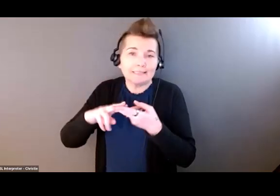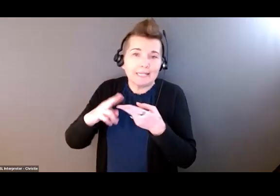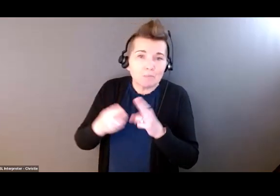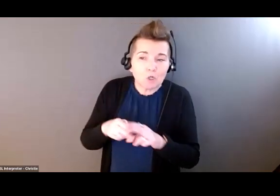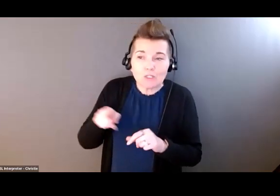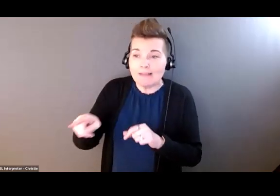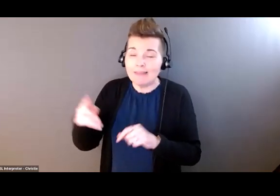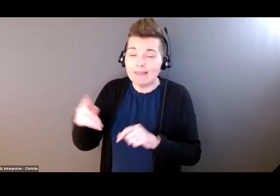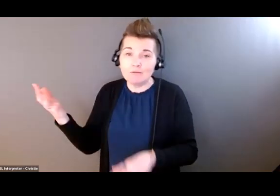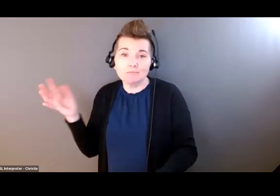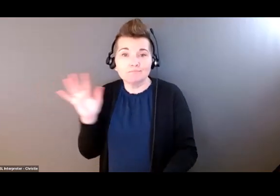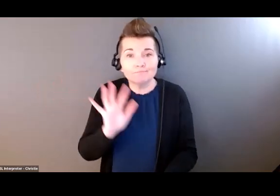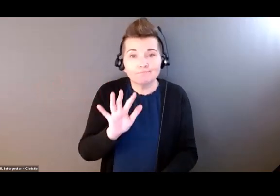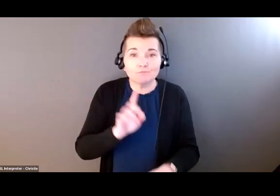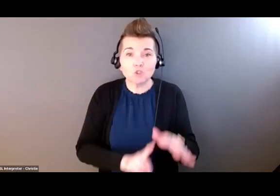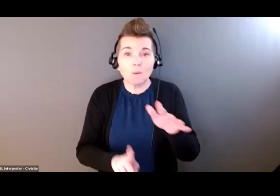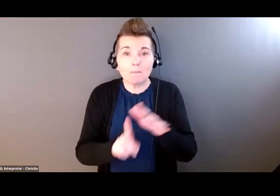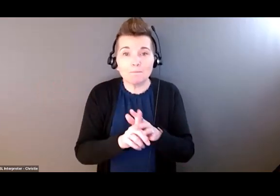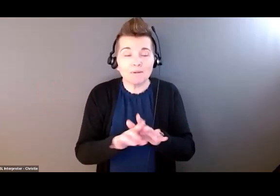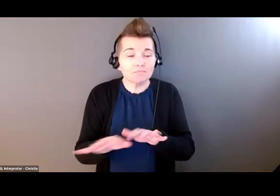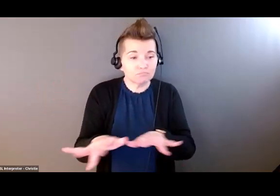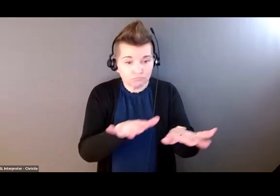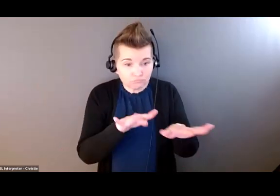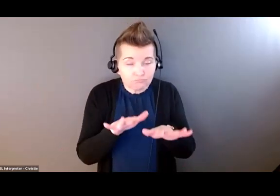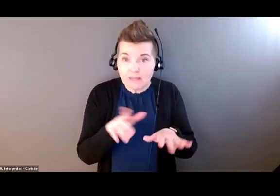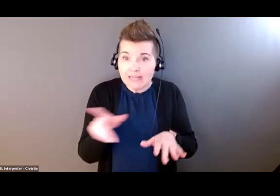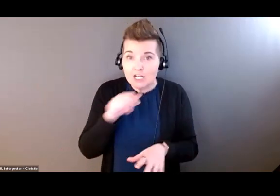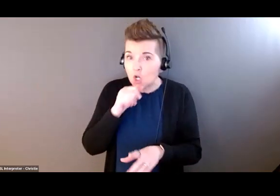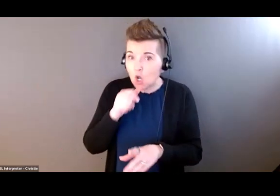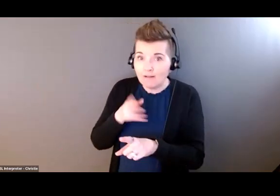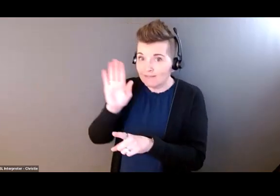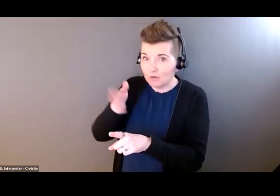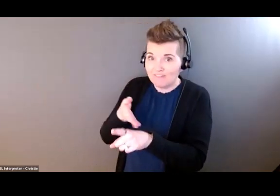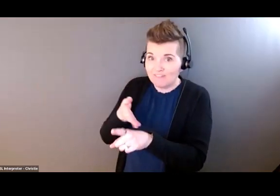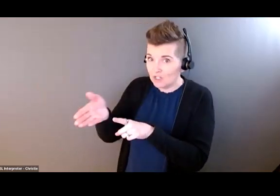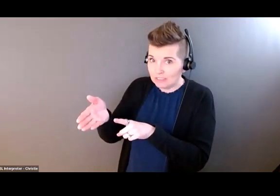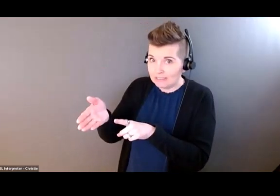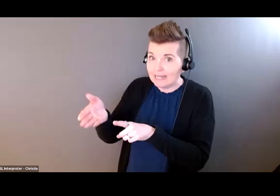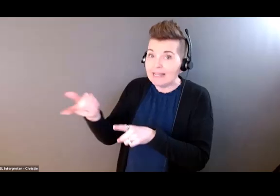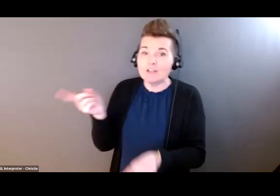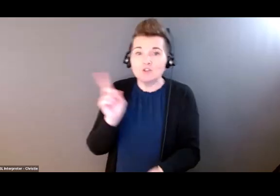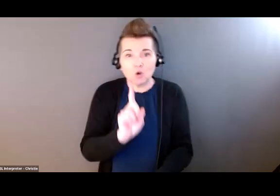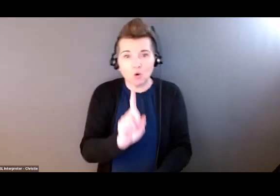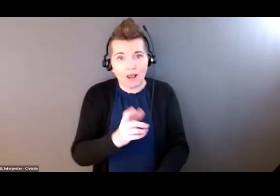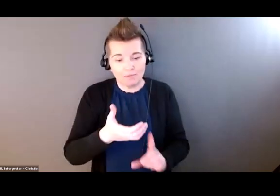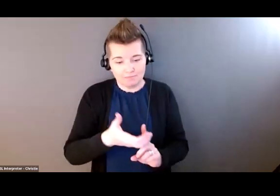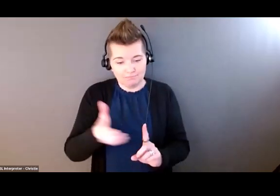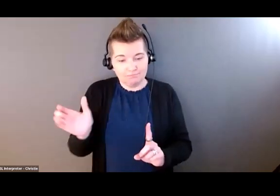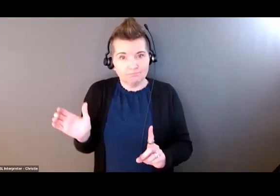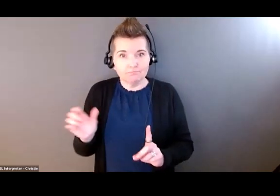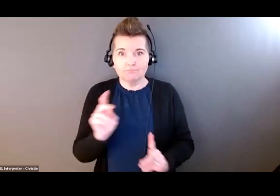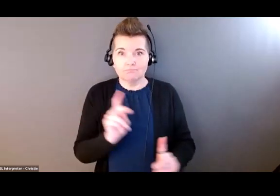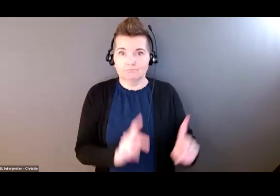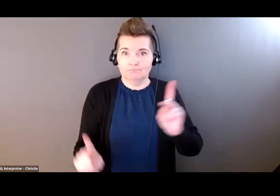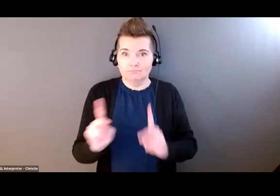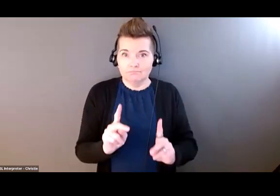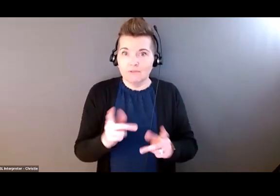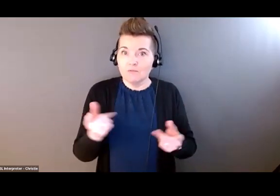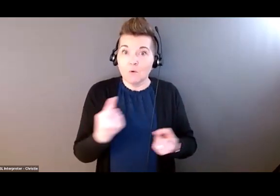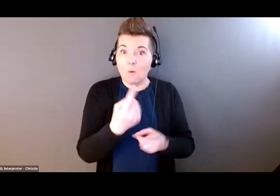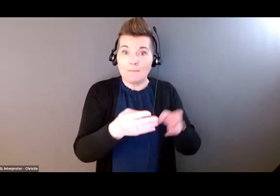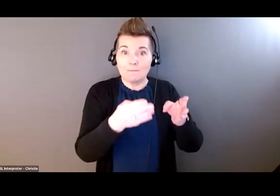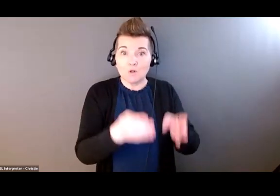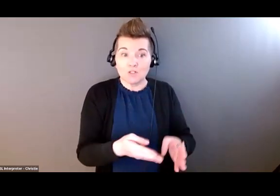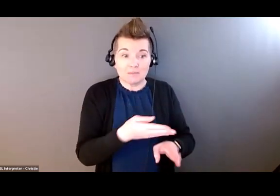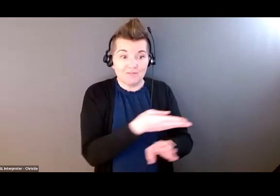mothers, elders, people with lived experience, and neighbors as well. They showed up not as